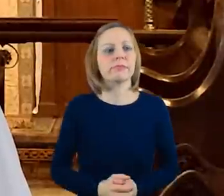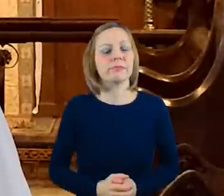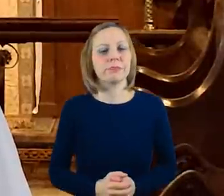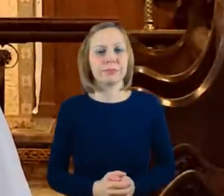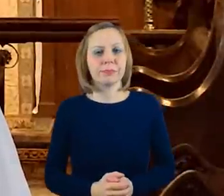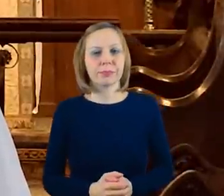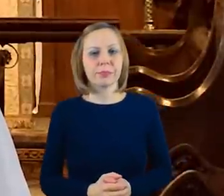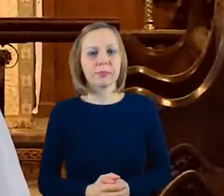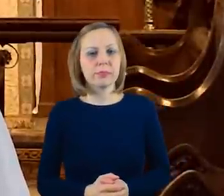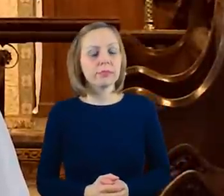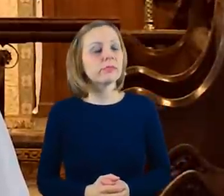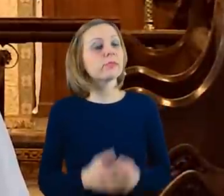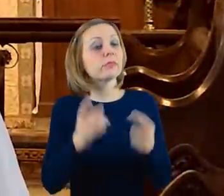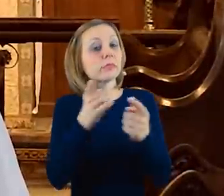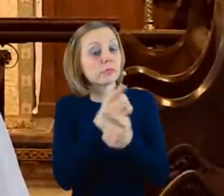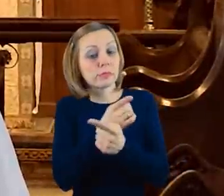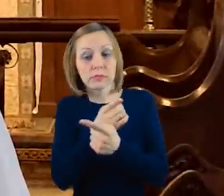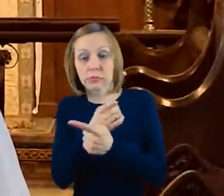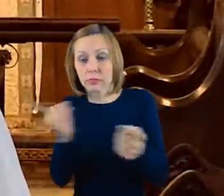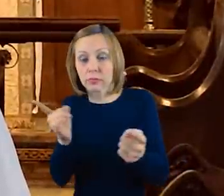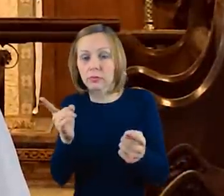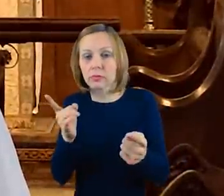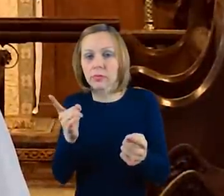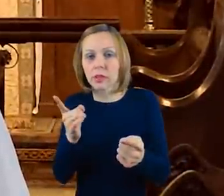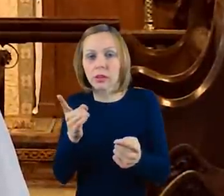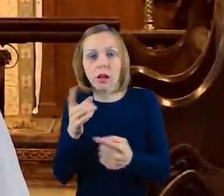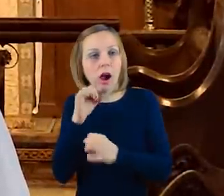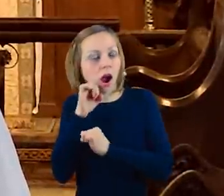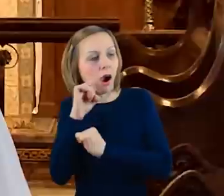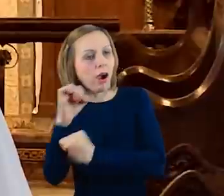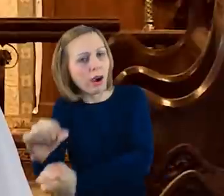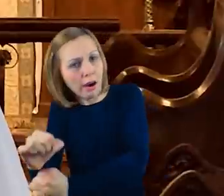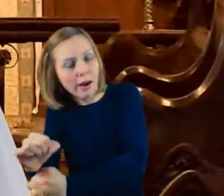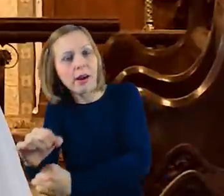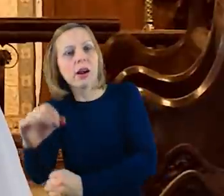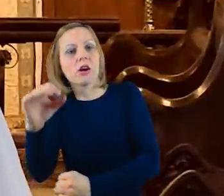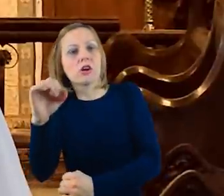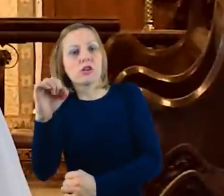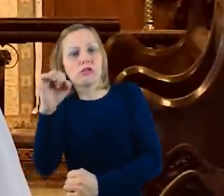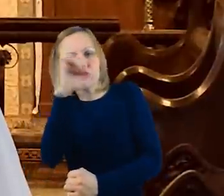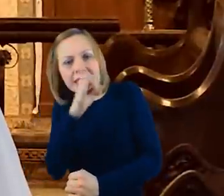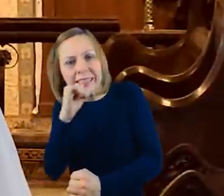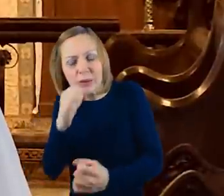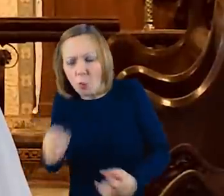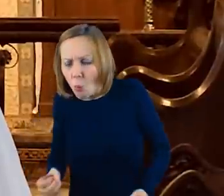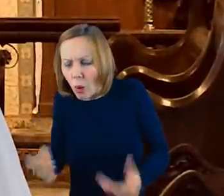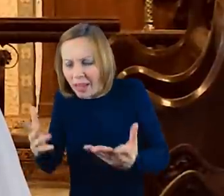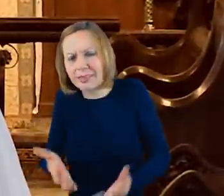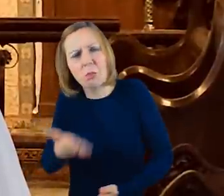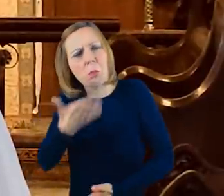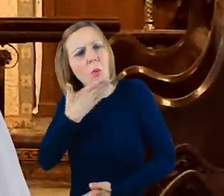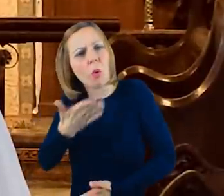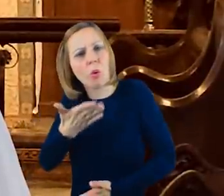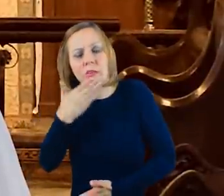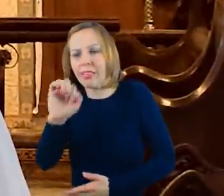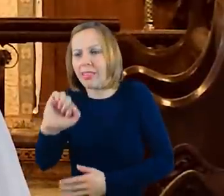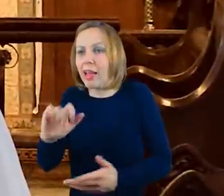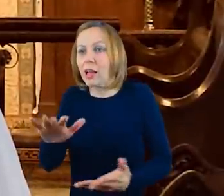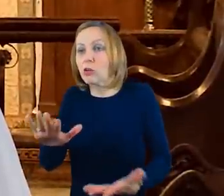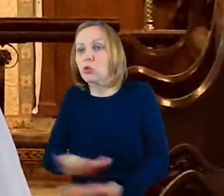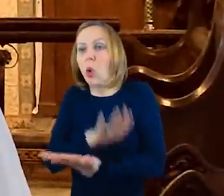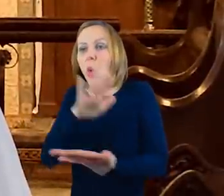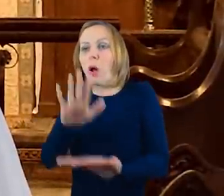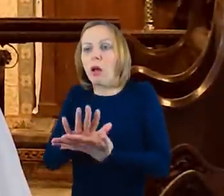For all who are captive to greed and waste and boredom, whose harvest joy is choked with things they do not